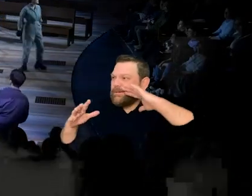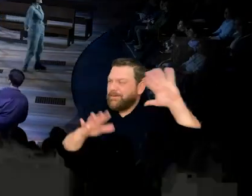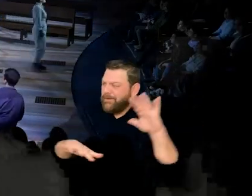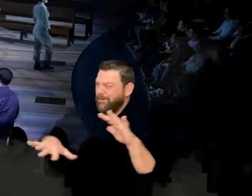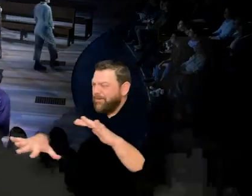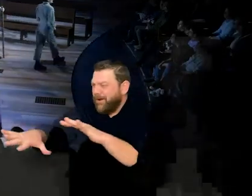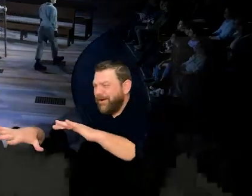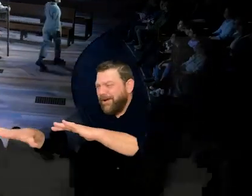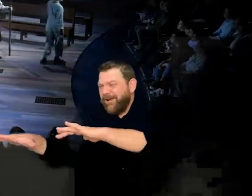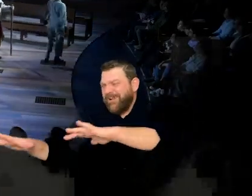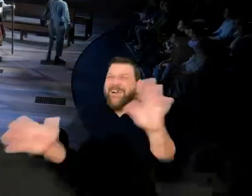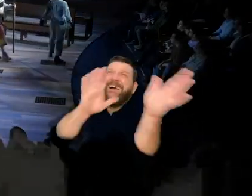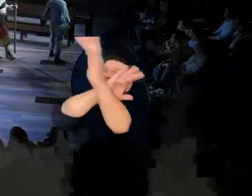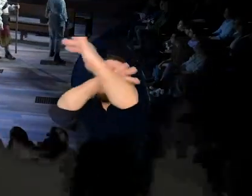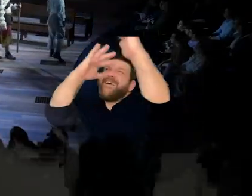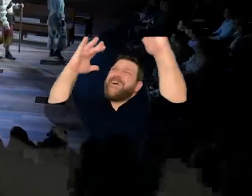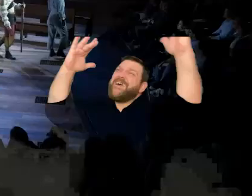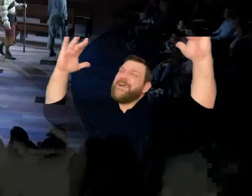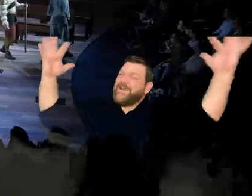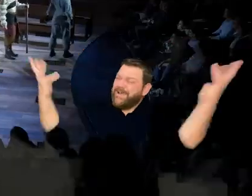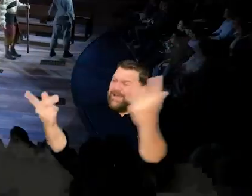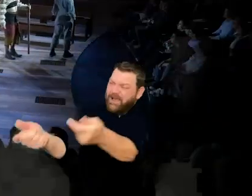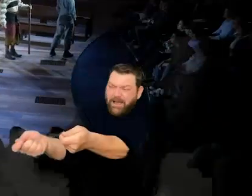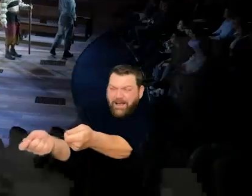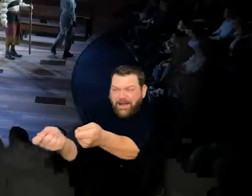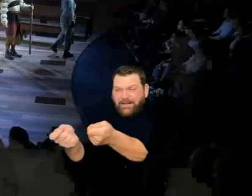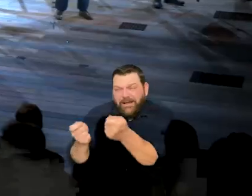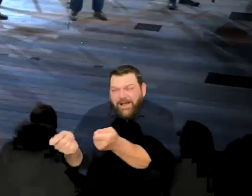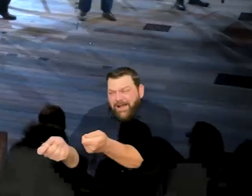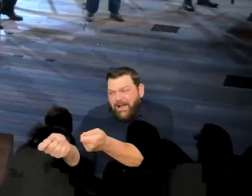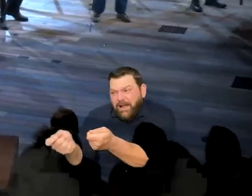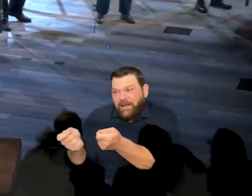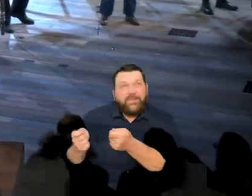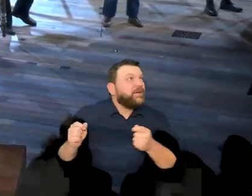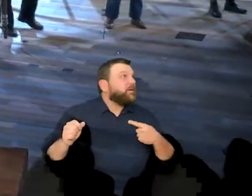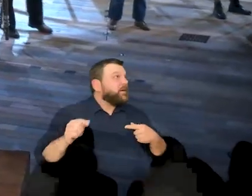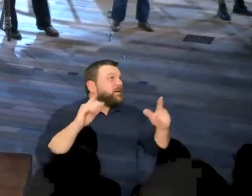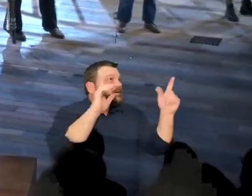the sea and sky.